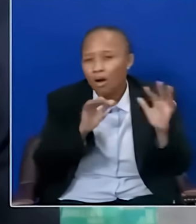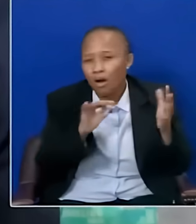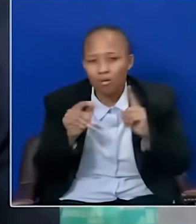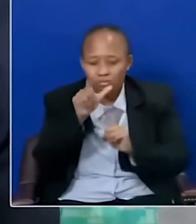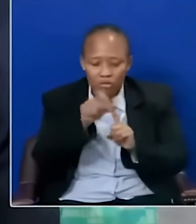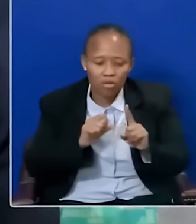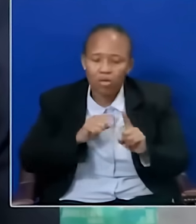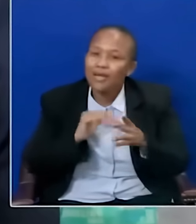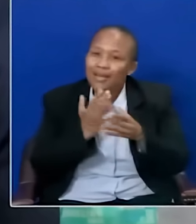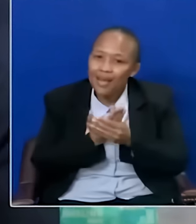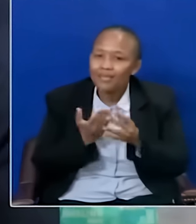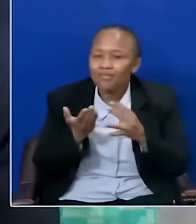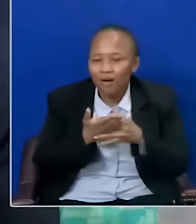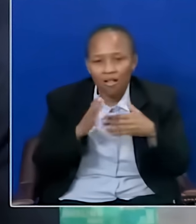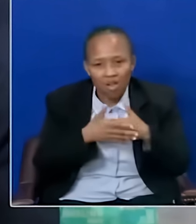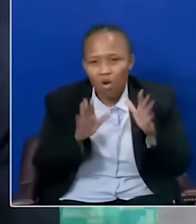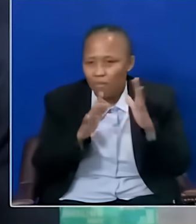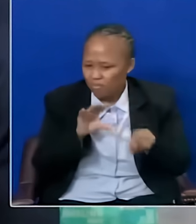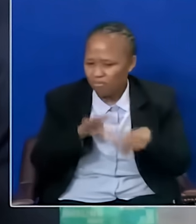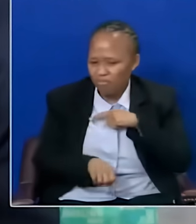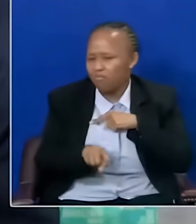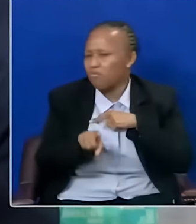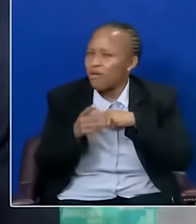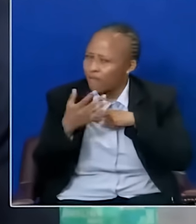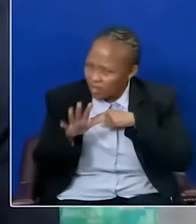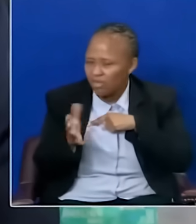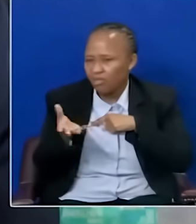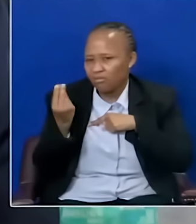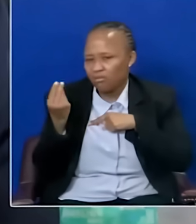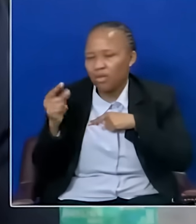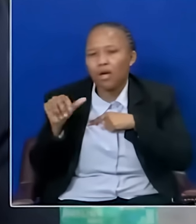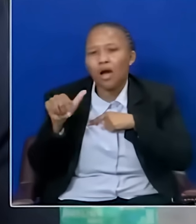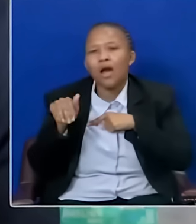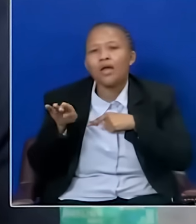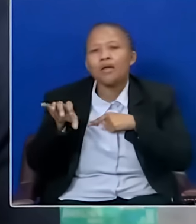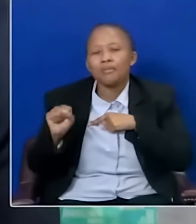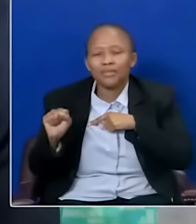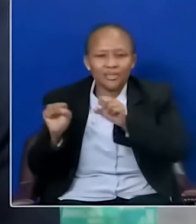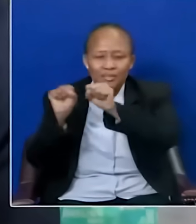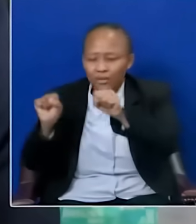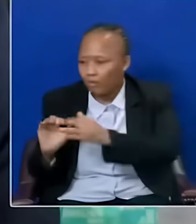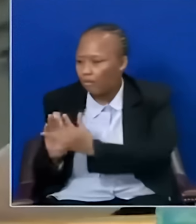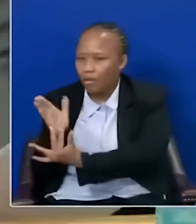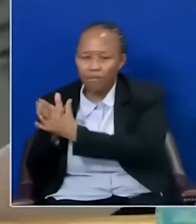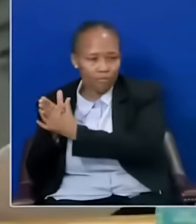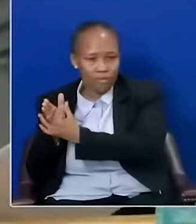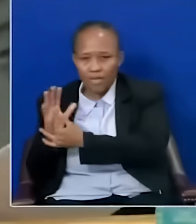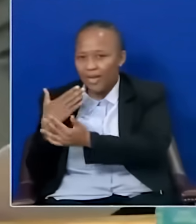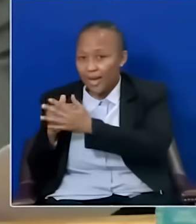case has already been acquired on the IBIS system. She then... Can I just stop you there?